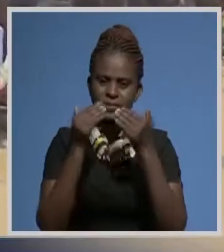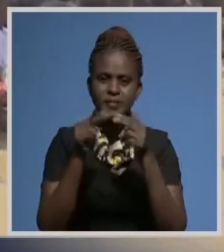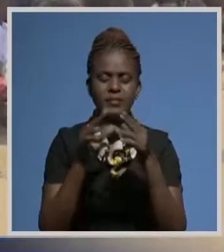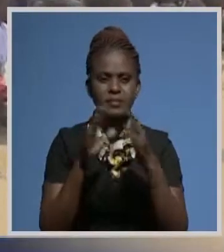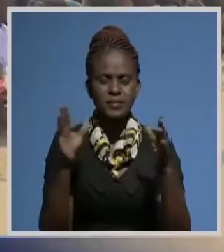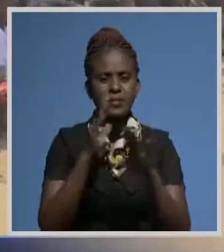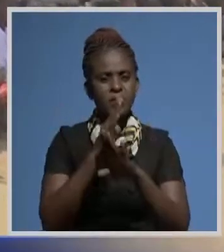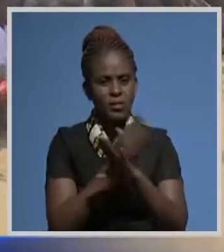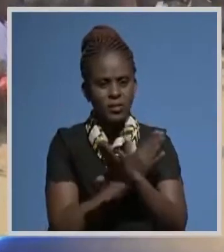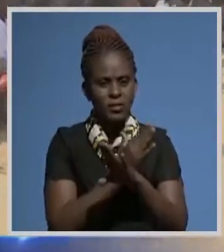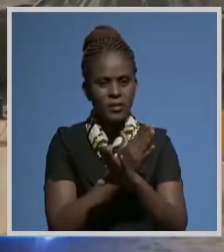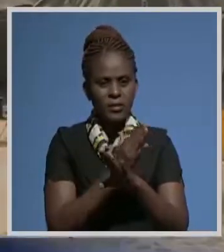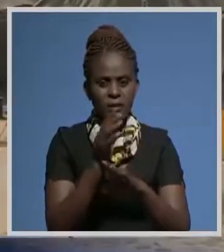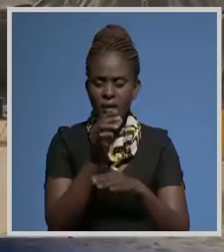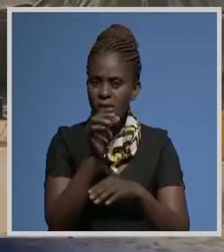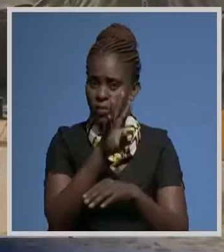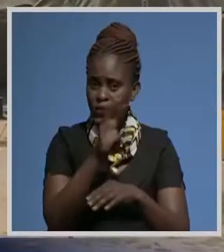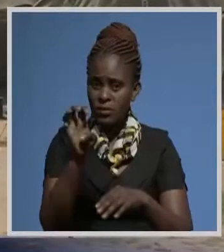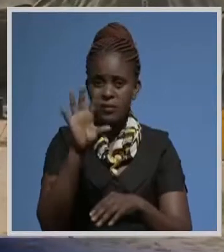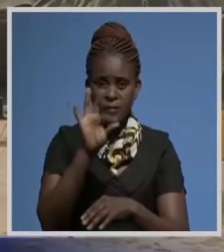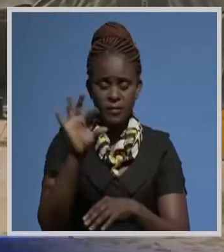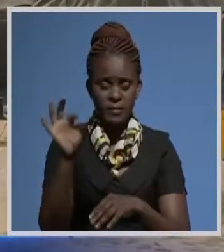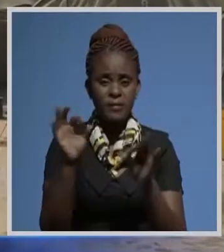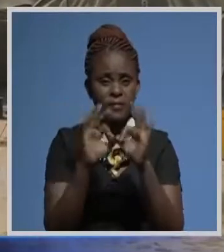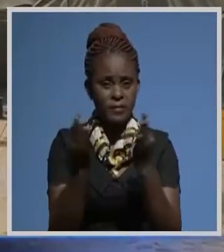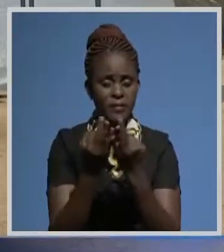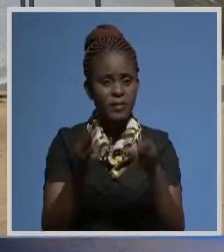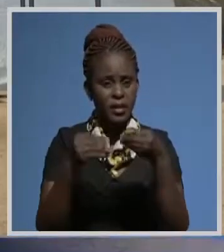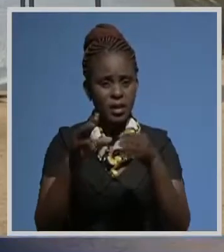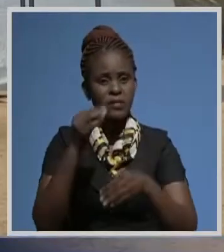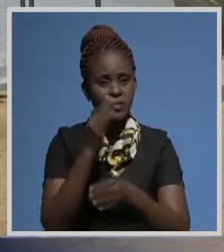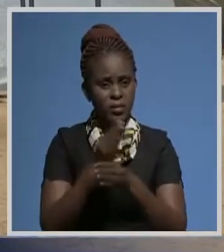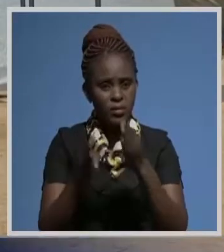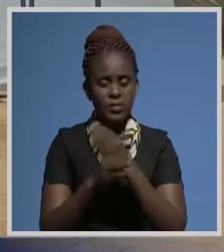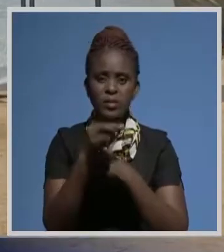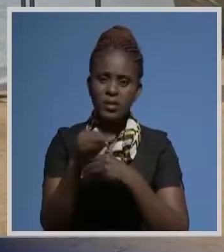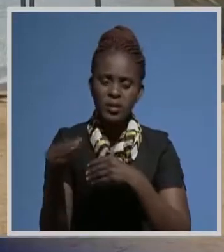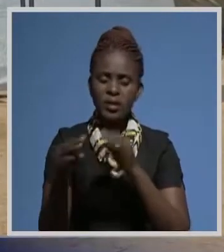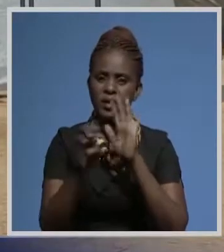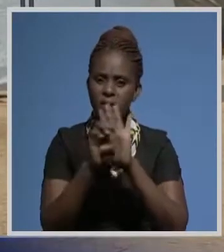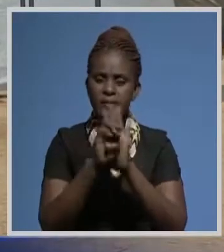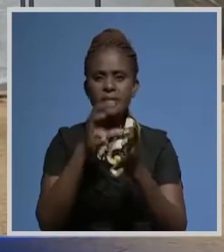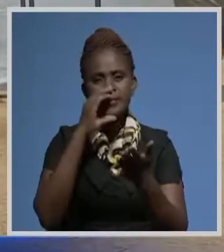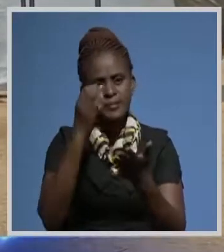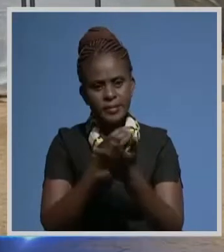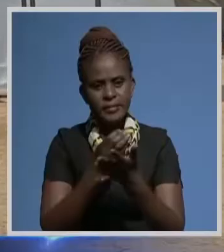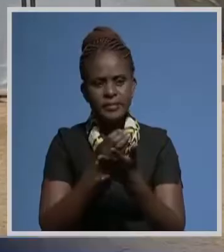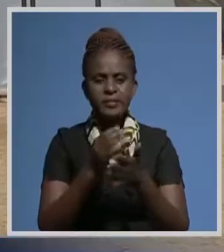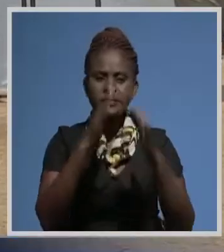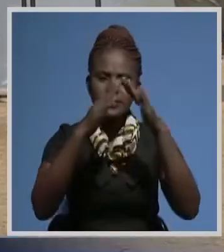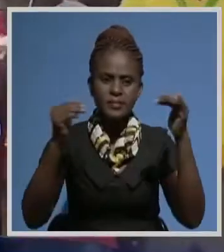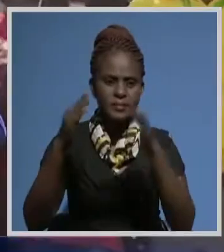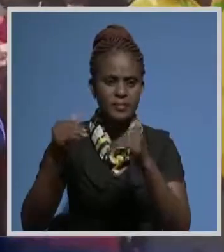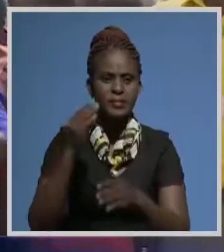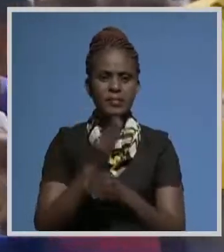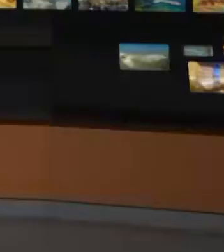The 499 families camped here will be given building materials such as cement and roofing sheets to help them